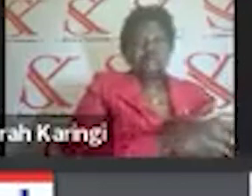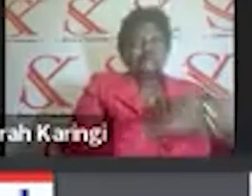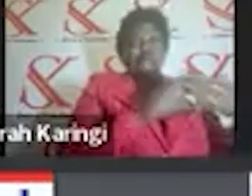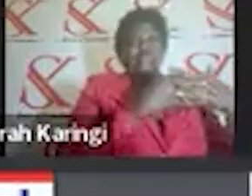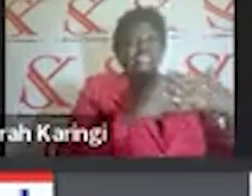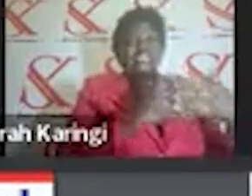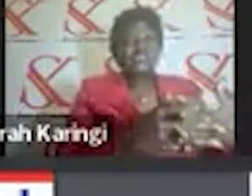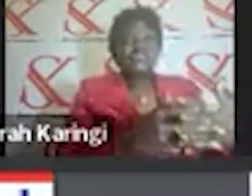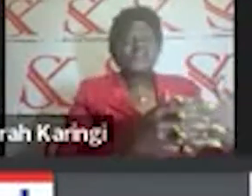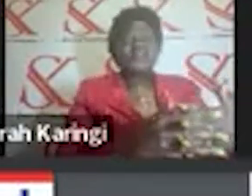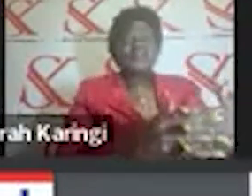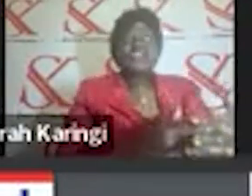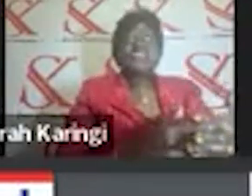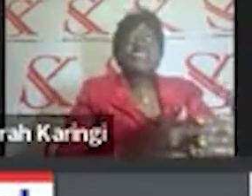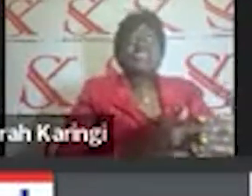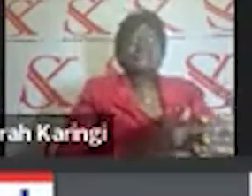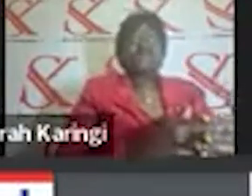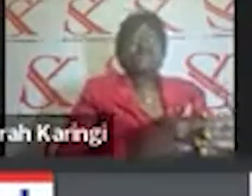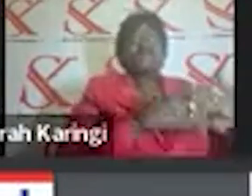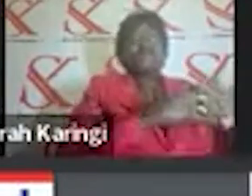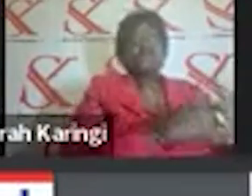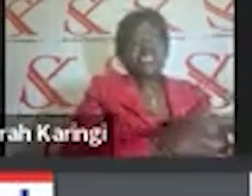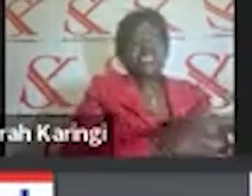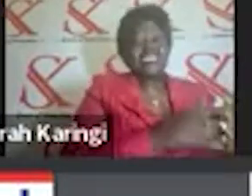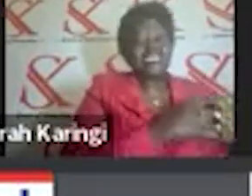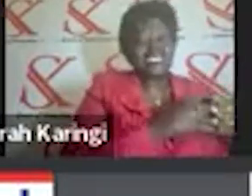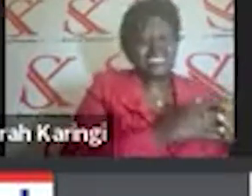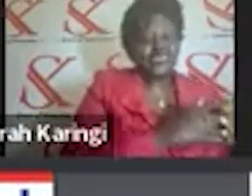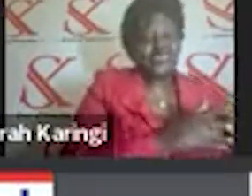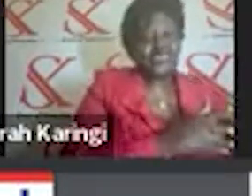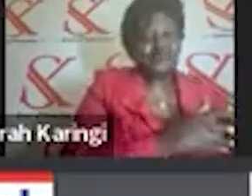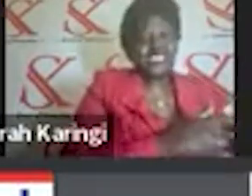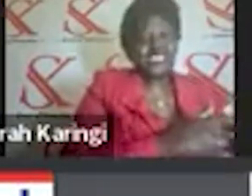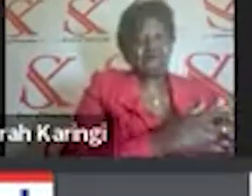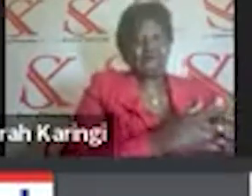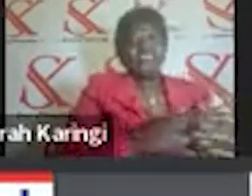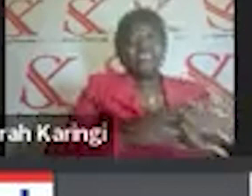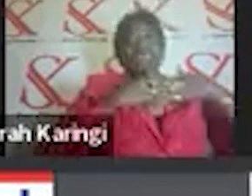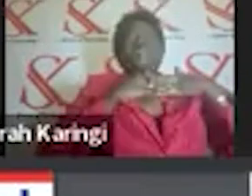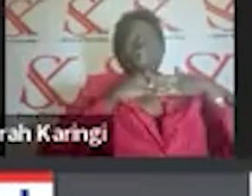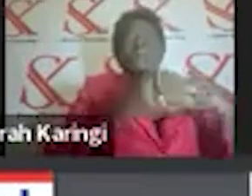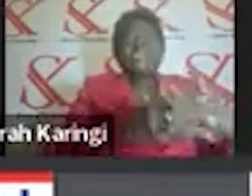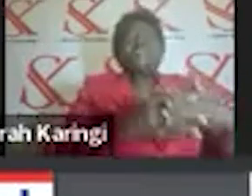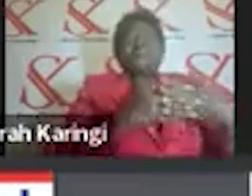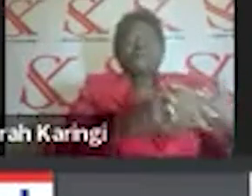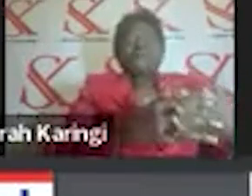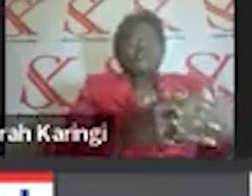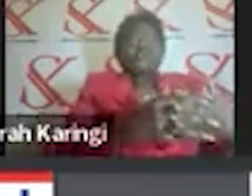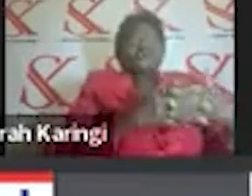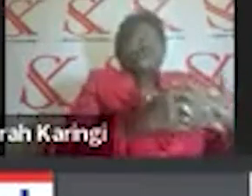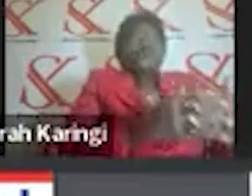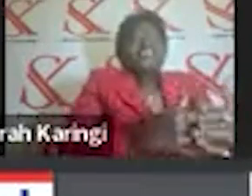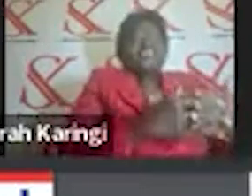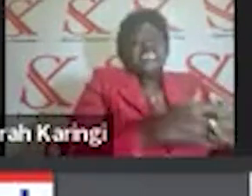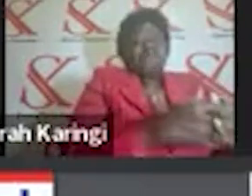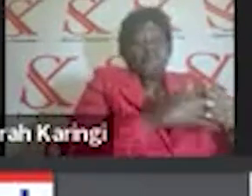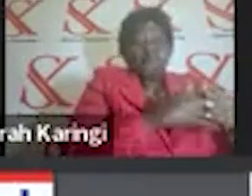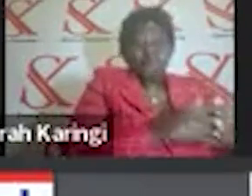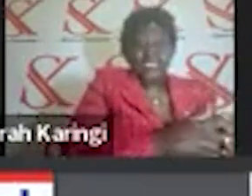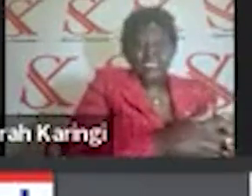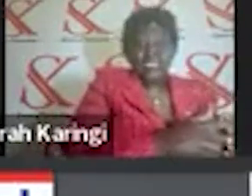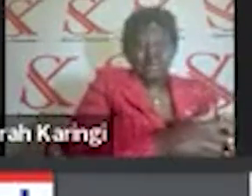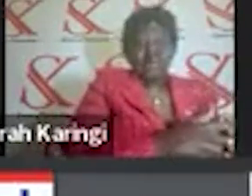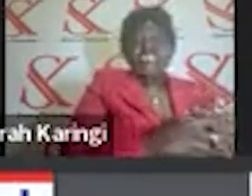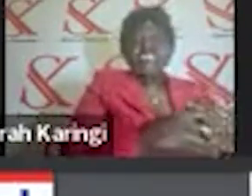them. And then when you say that, of course, we have to make this relationship meaningful. We focus on what is in it